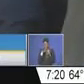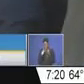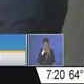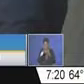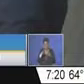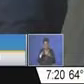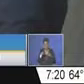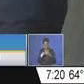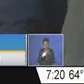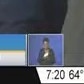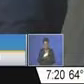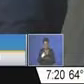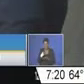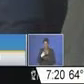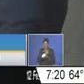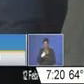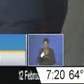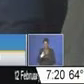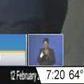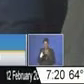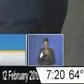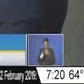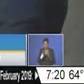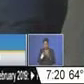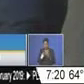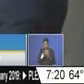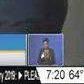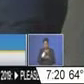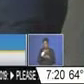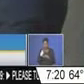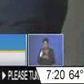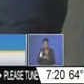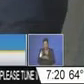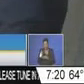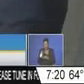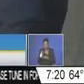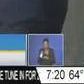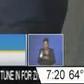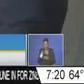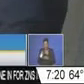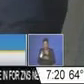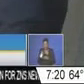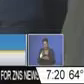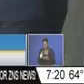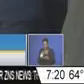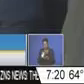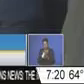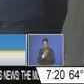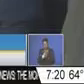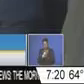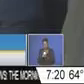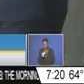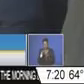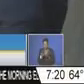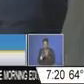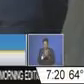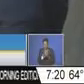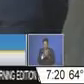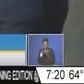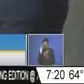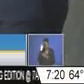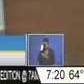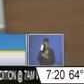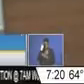these laptops will do much to enhance the efficiency as well as the technical competence of